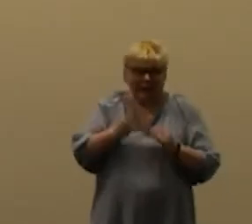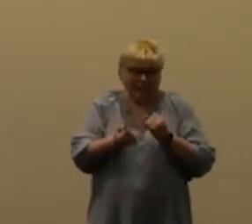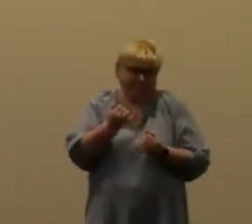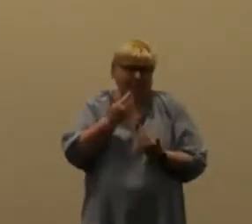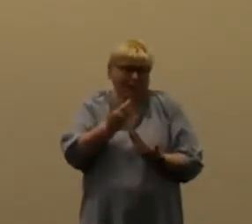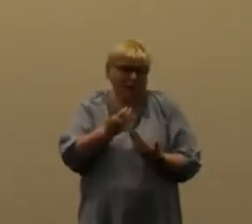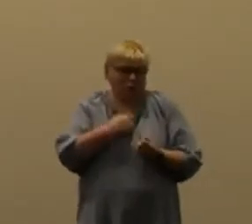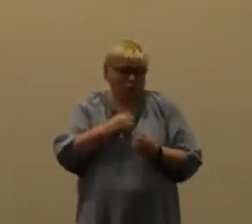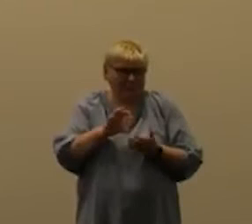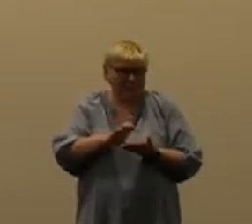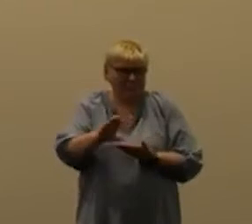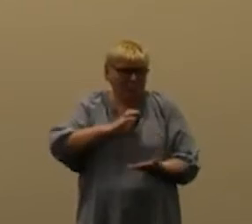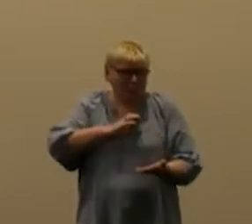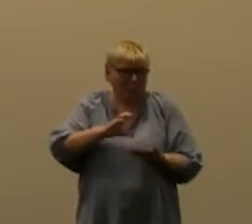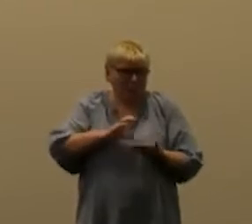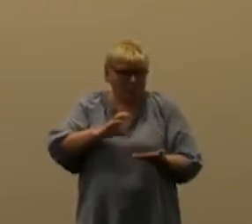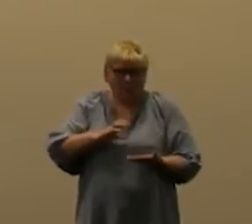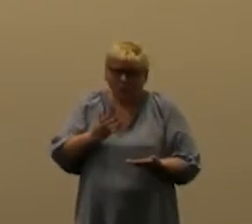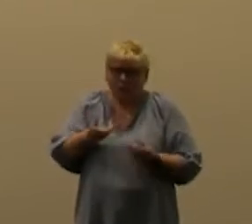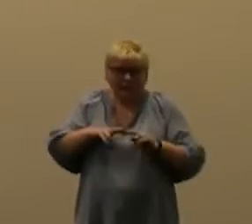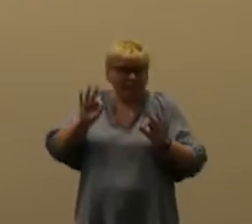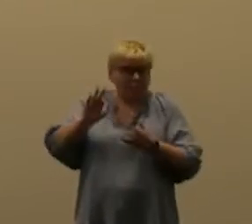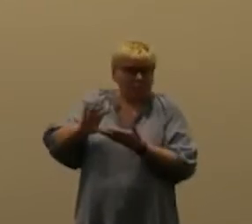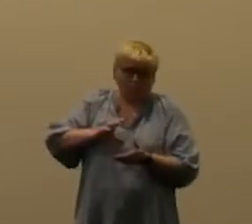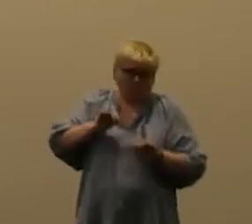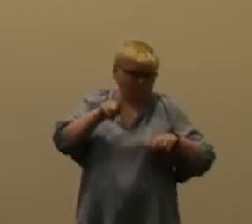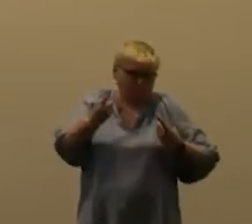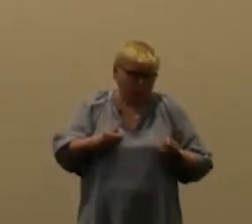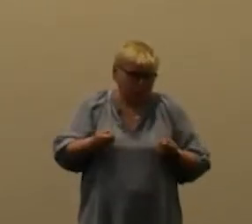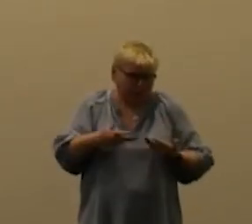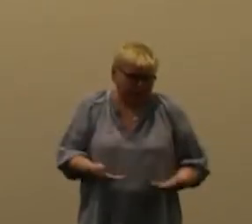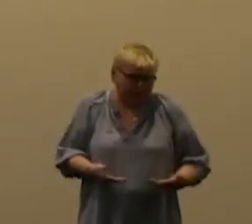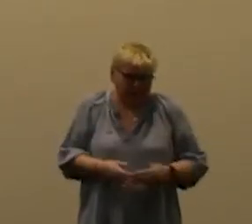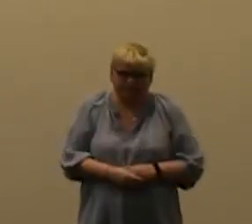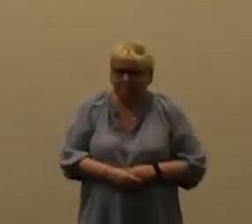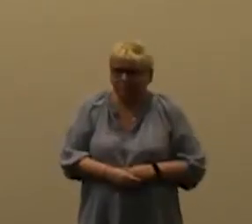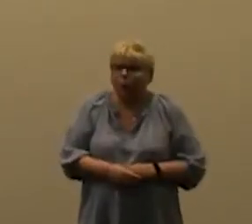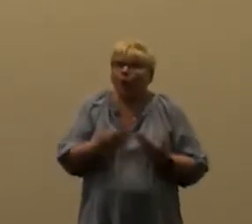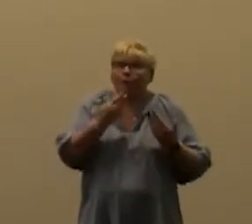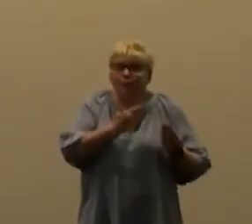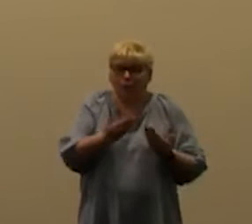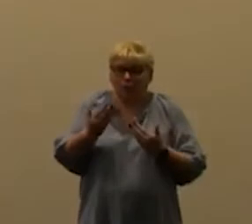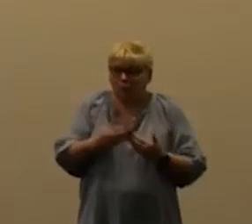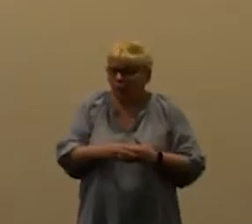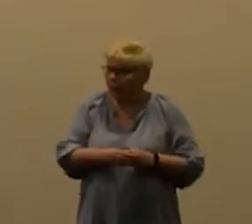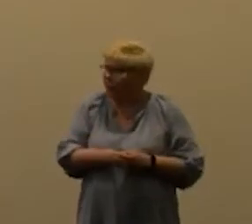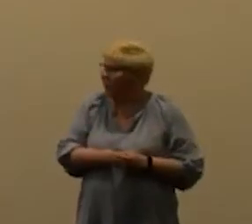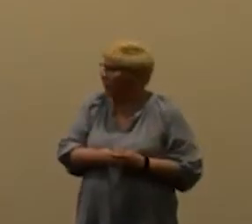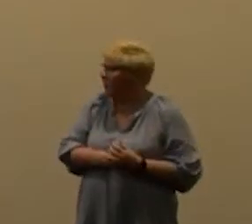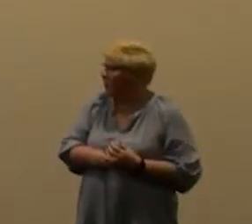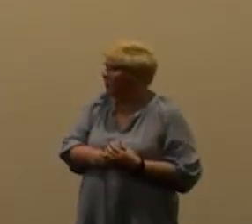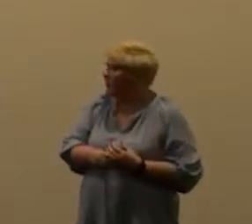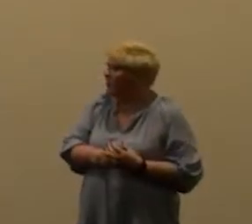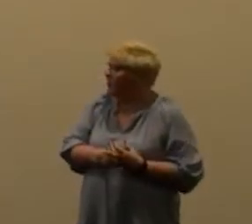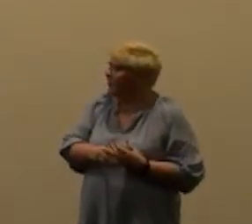thank you to our sponsors. Again, without them, none of this would be possible. So again, thanks for that. And as